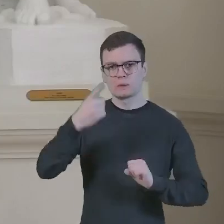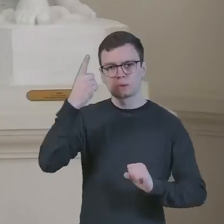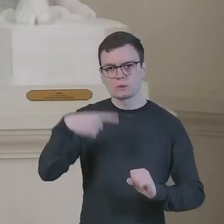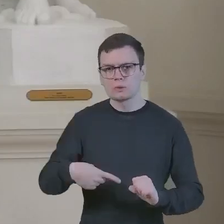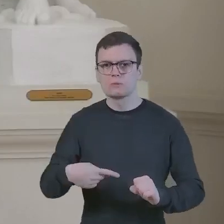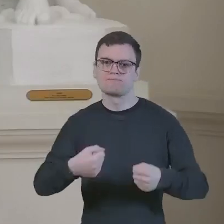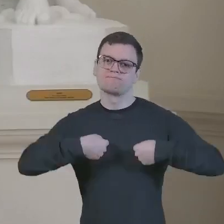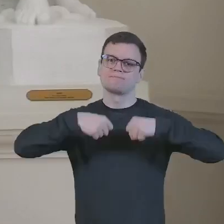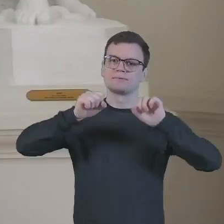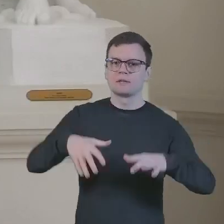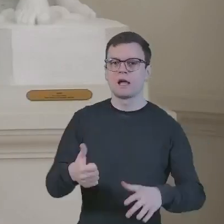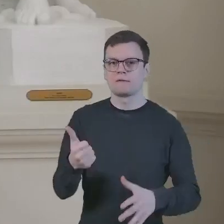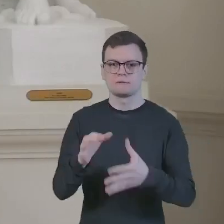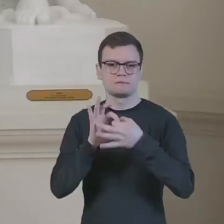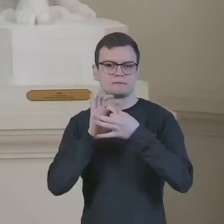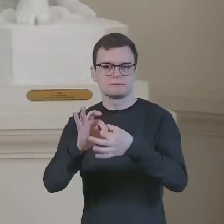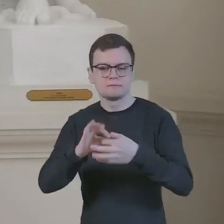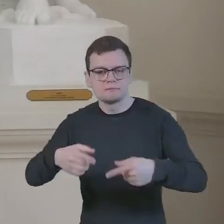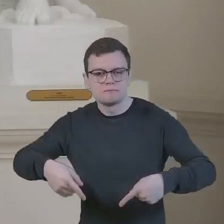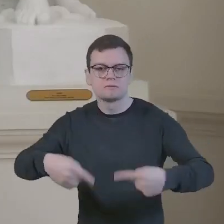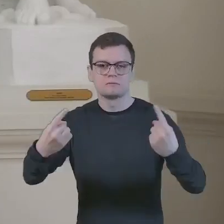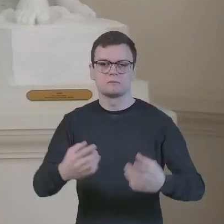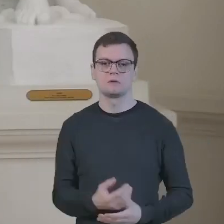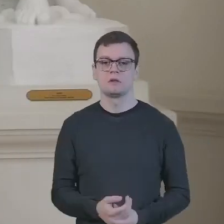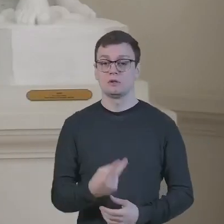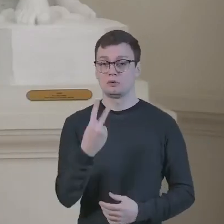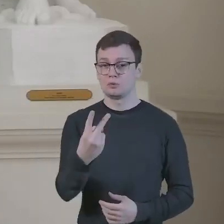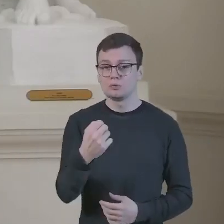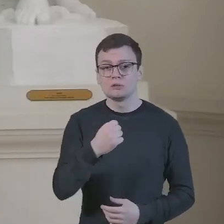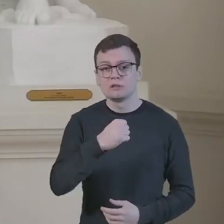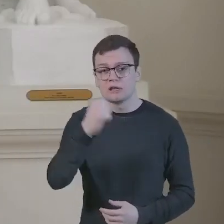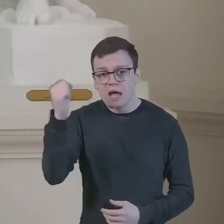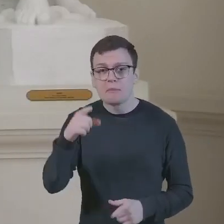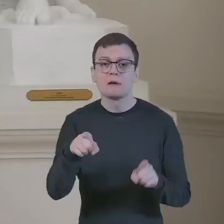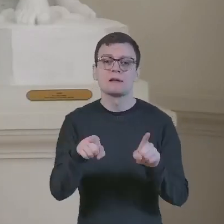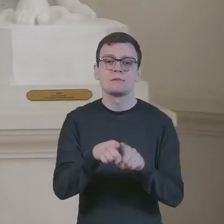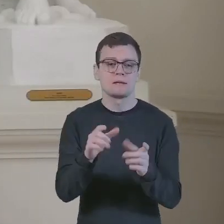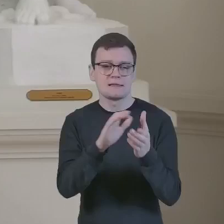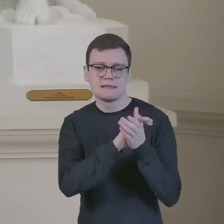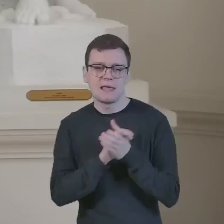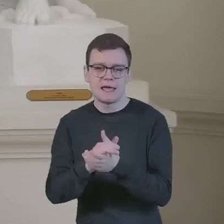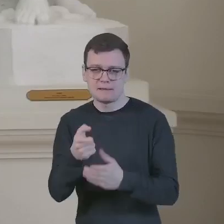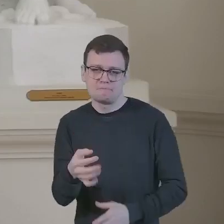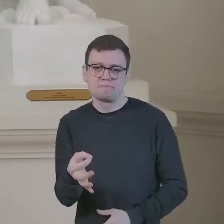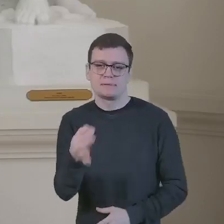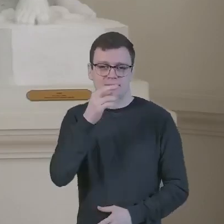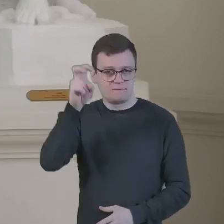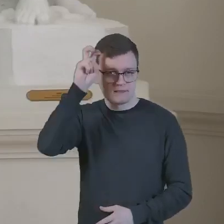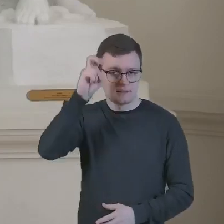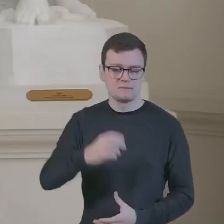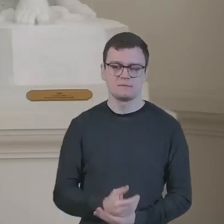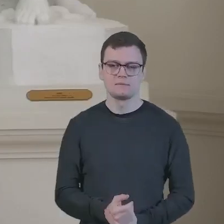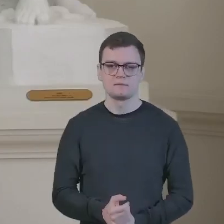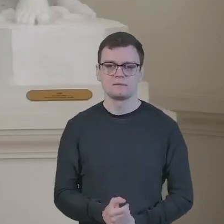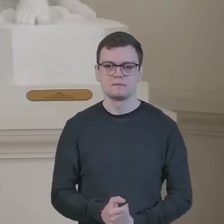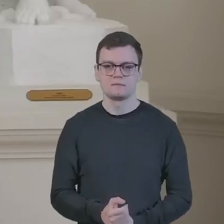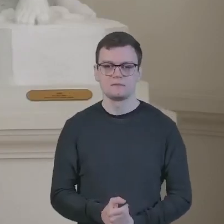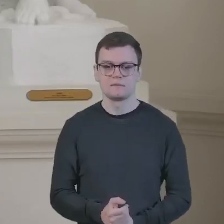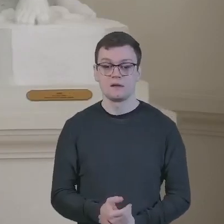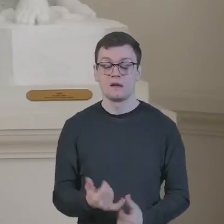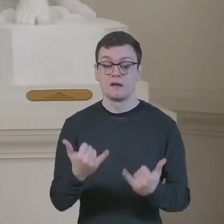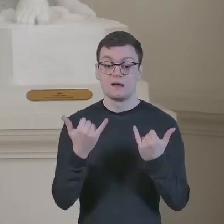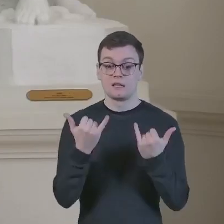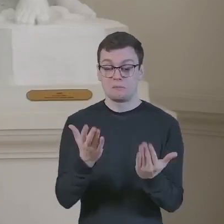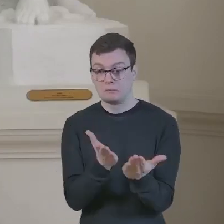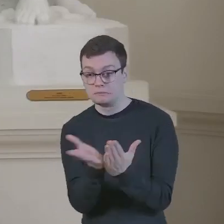our partnership as two democratic and peace-loving nations. The crossroads in which we find ourselves